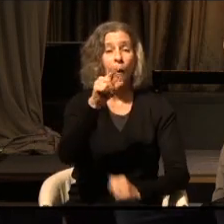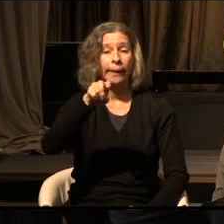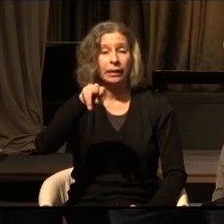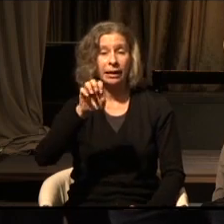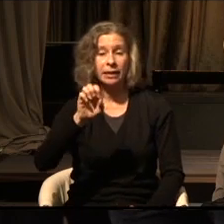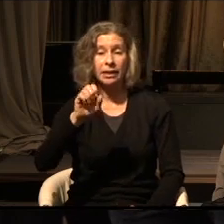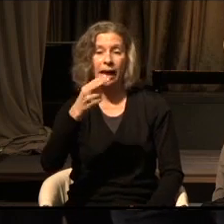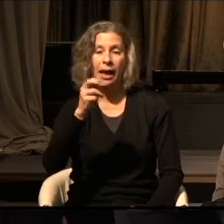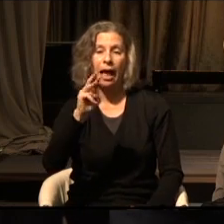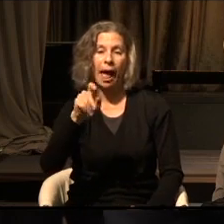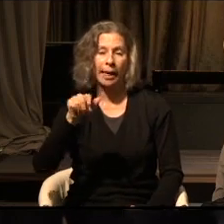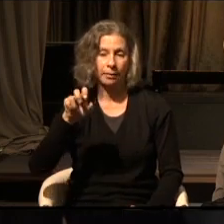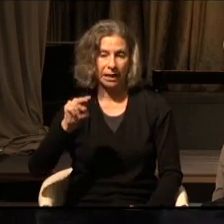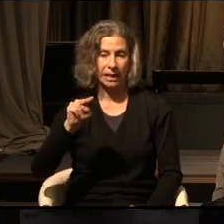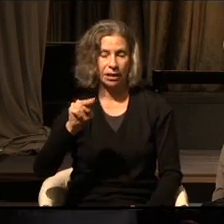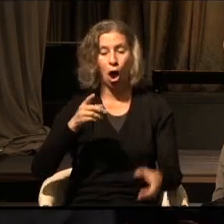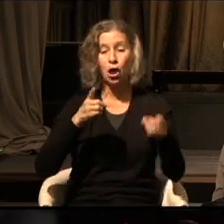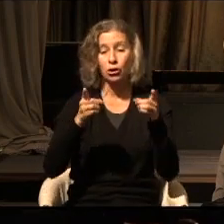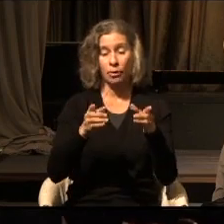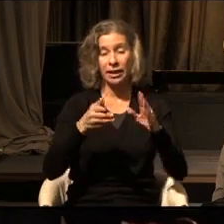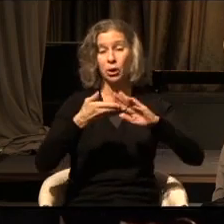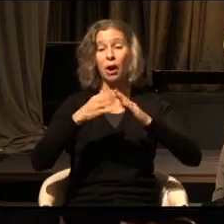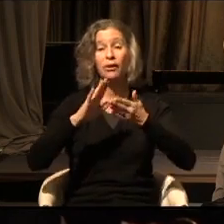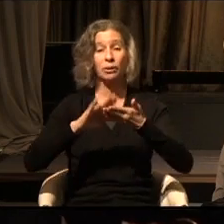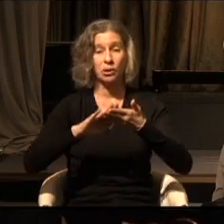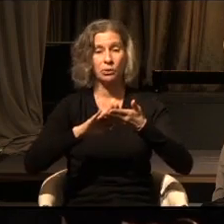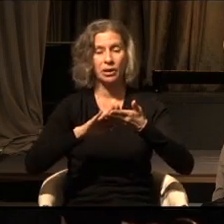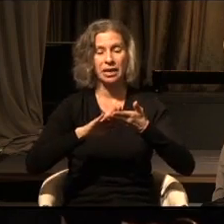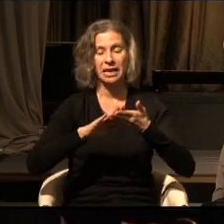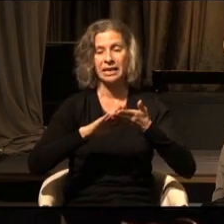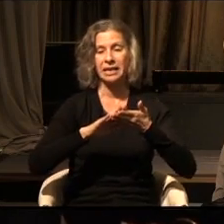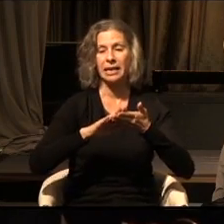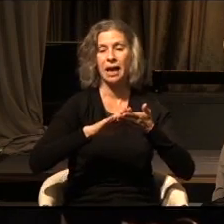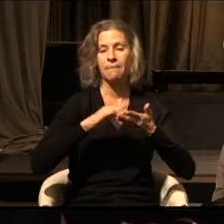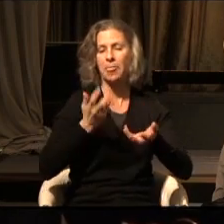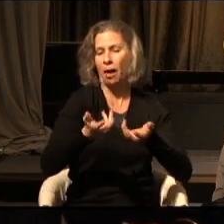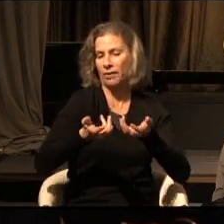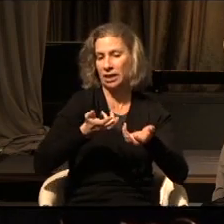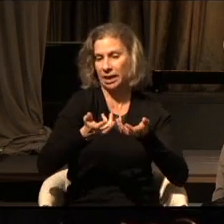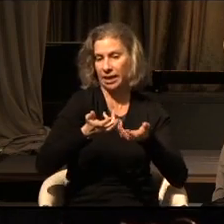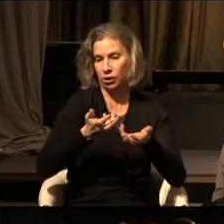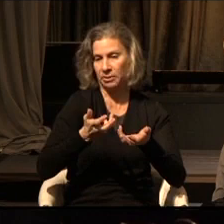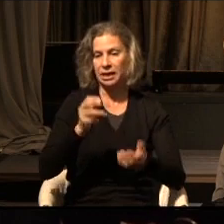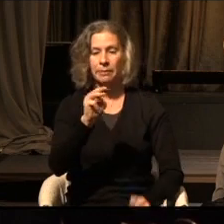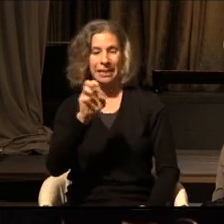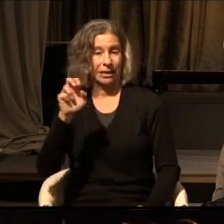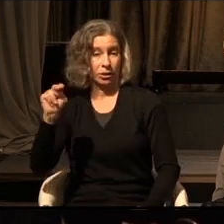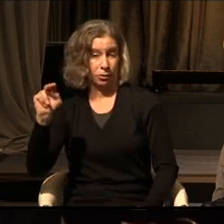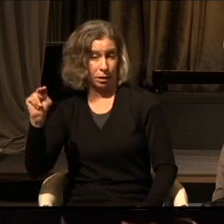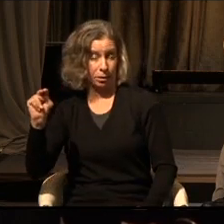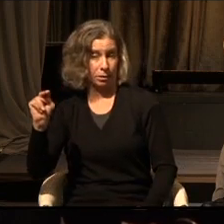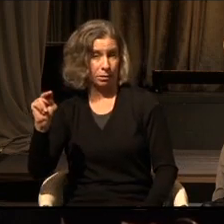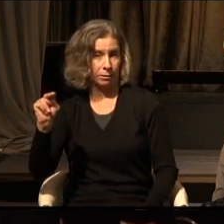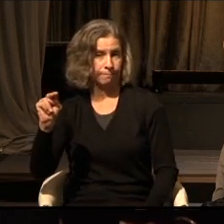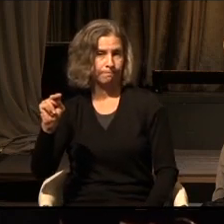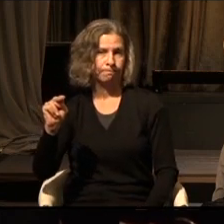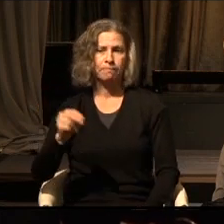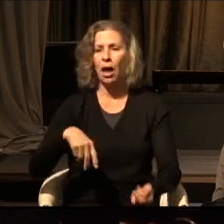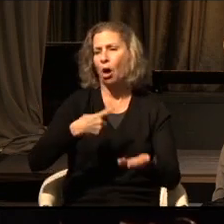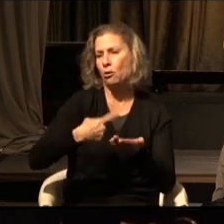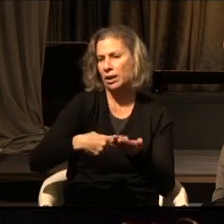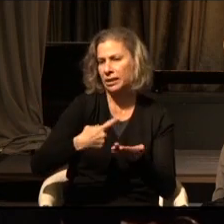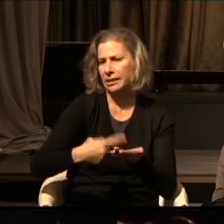Hanlon, Director of Community Engagement at the College of St. Benedict and St. John's University in Central Minnesota. Through our discussions